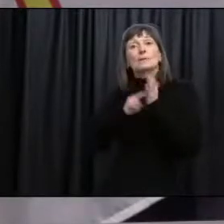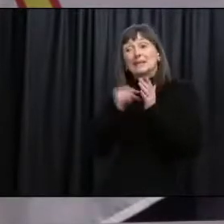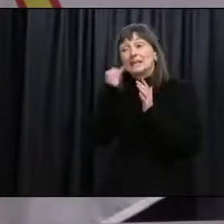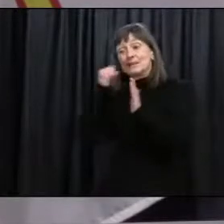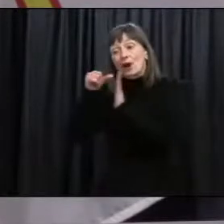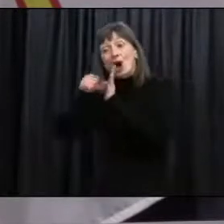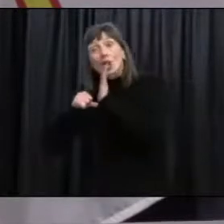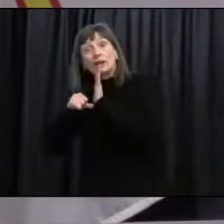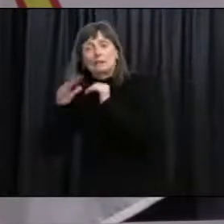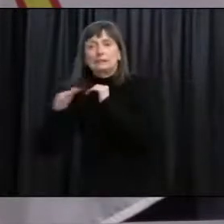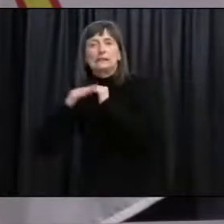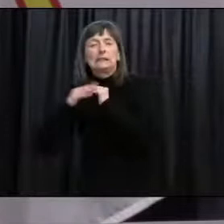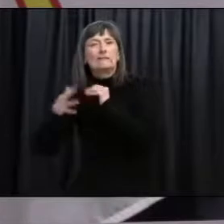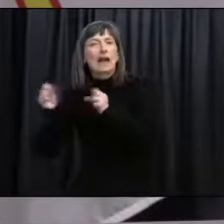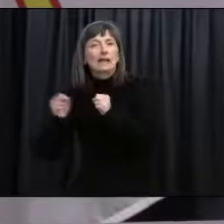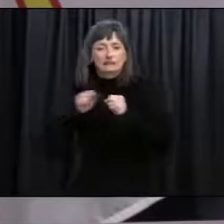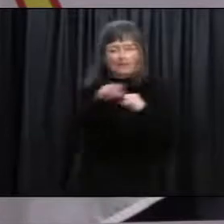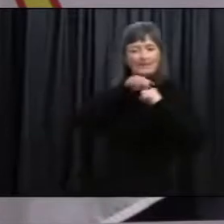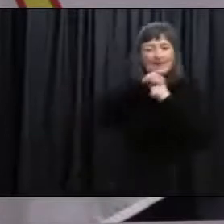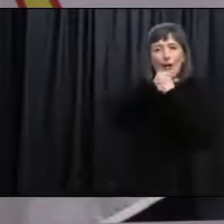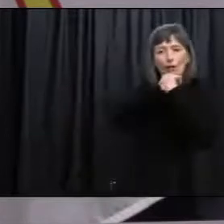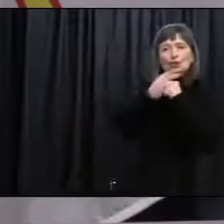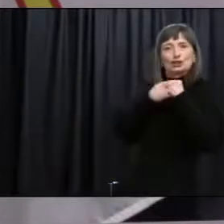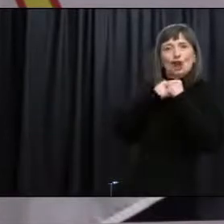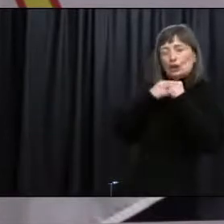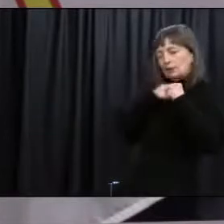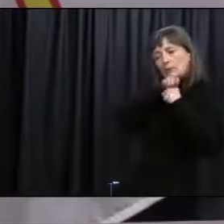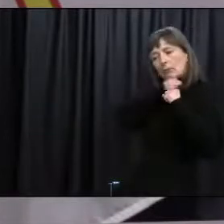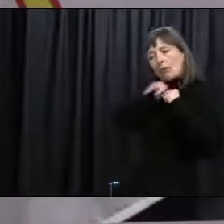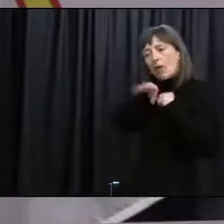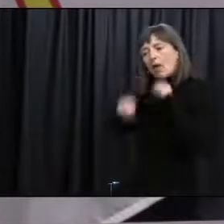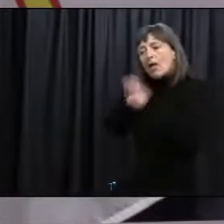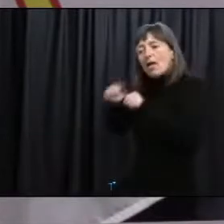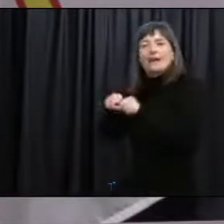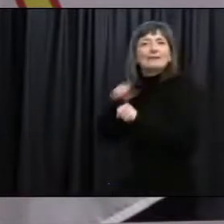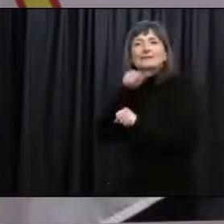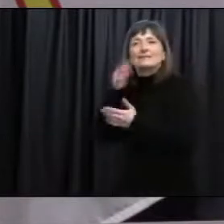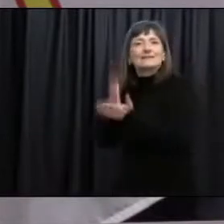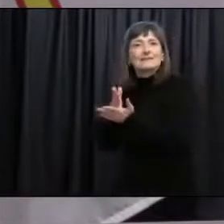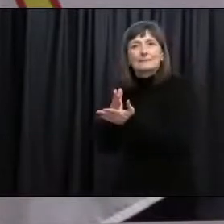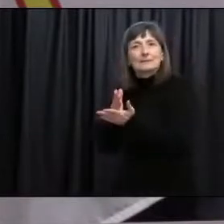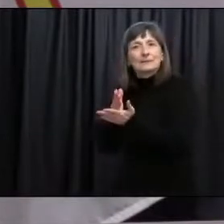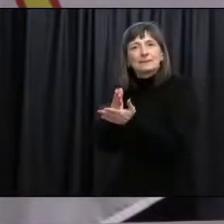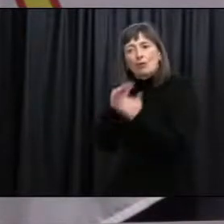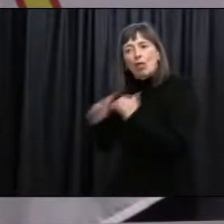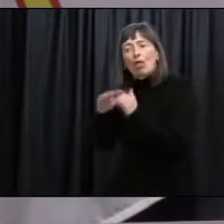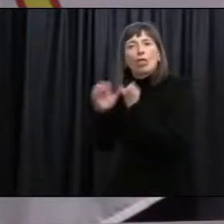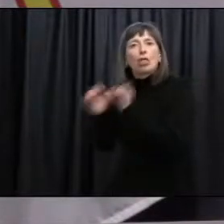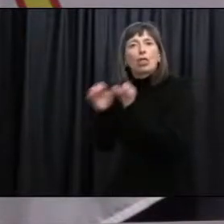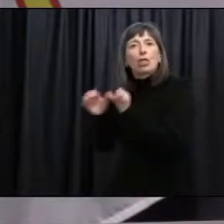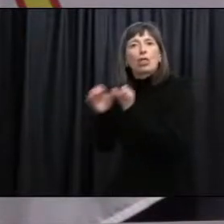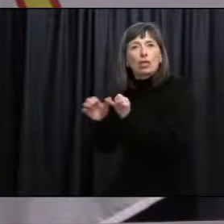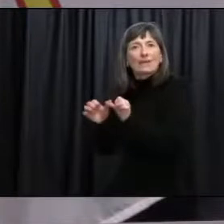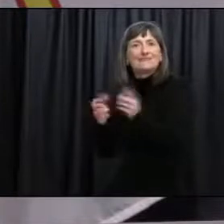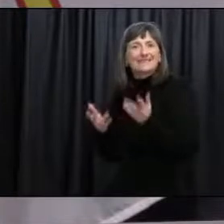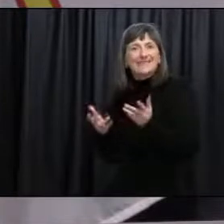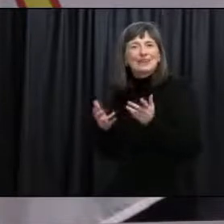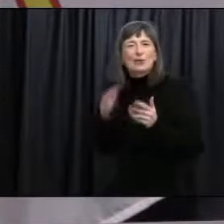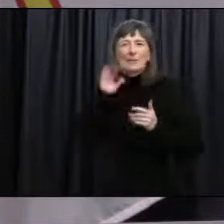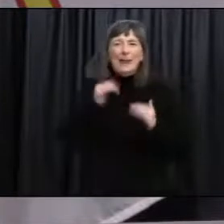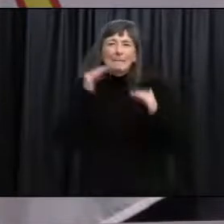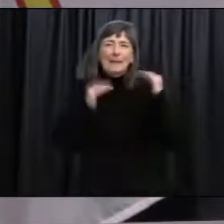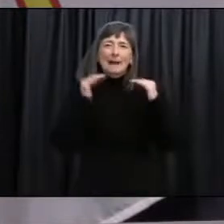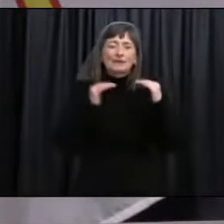be, it's really just the balance, throws off the balance of that blood clotting and